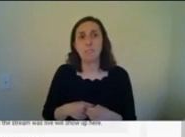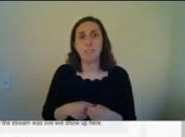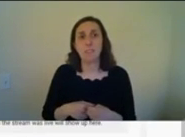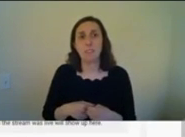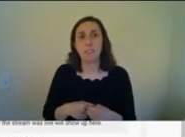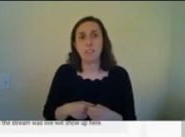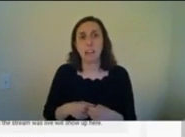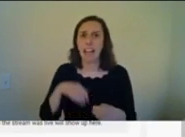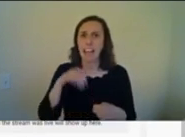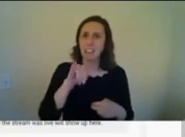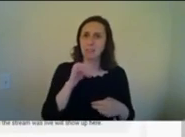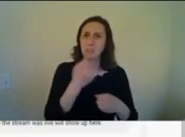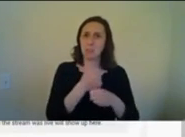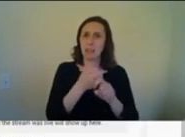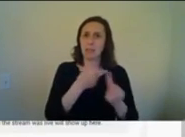of something.